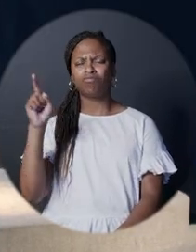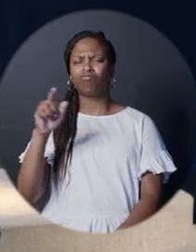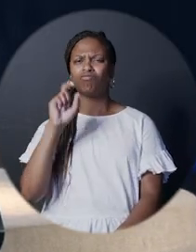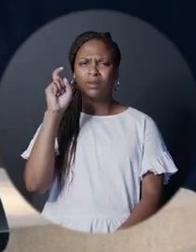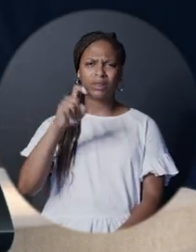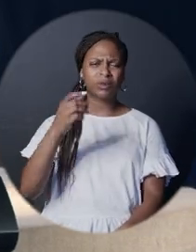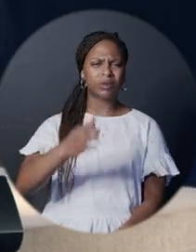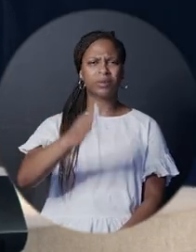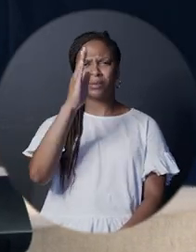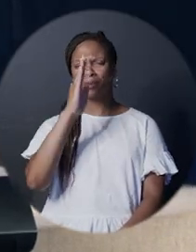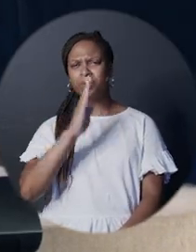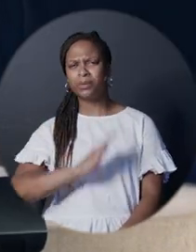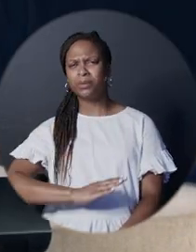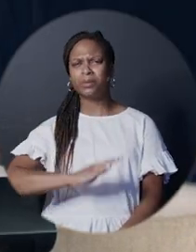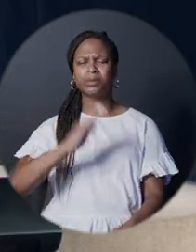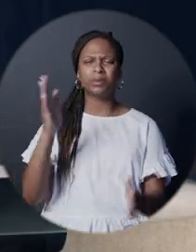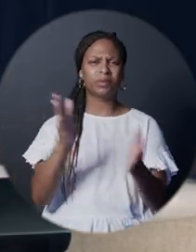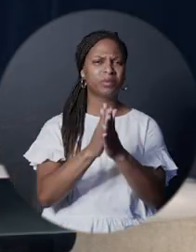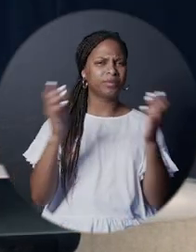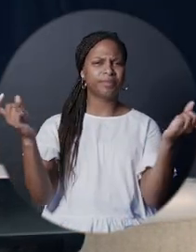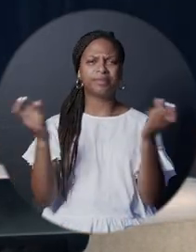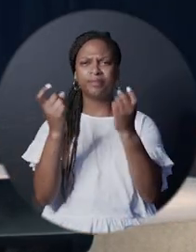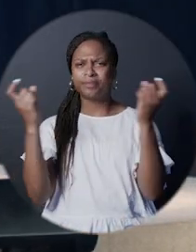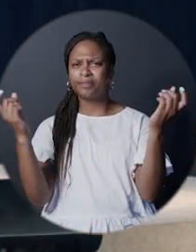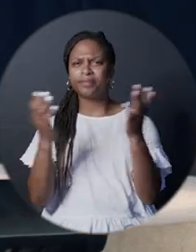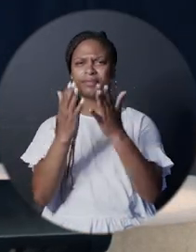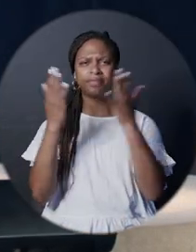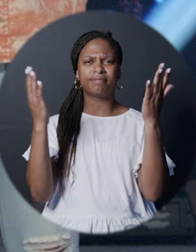in knowing what you need.